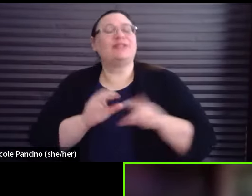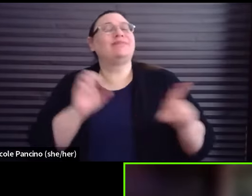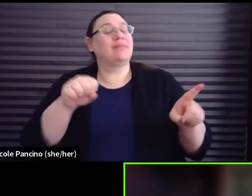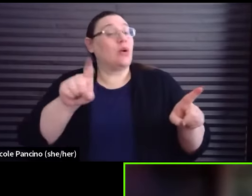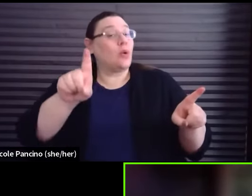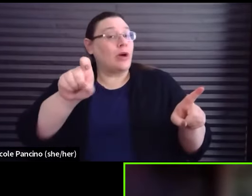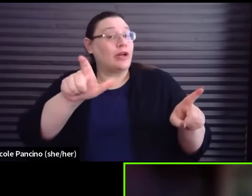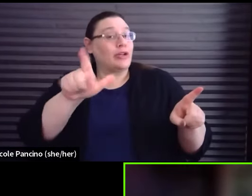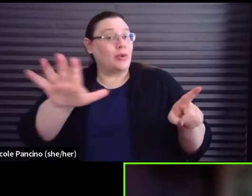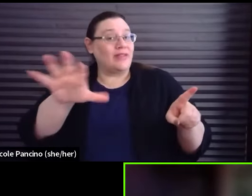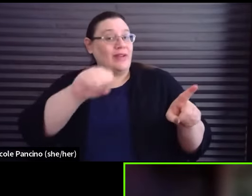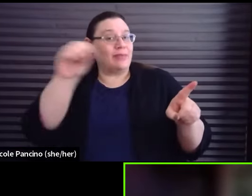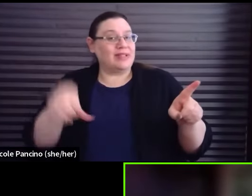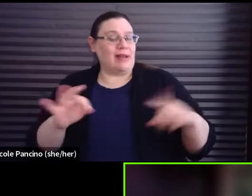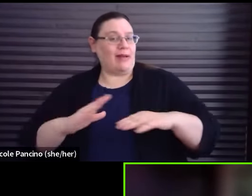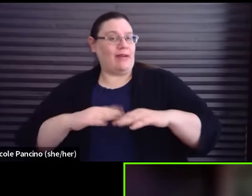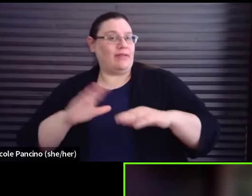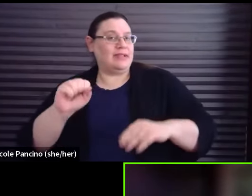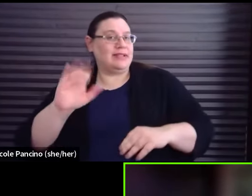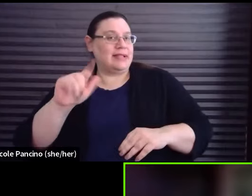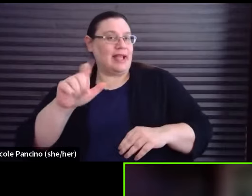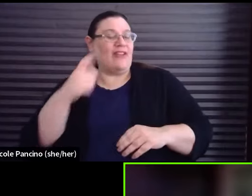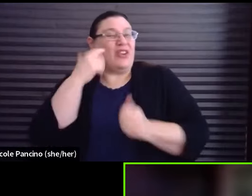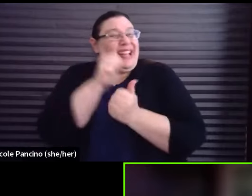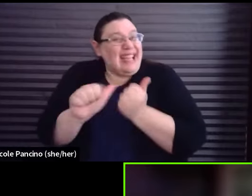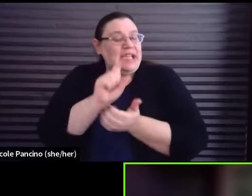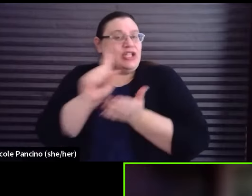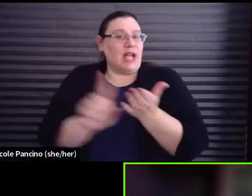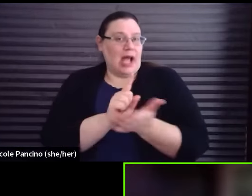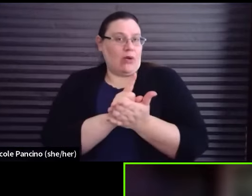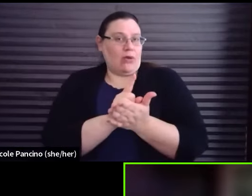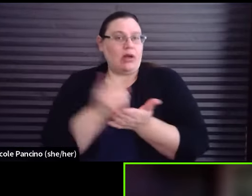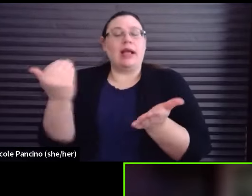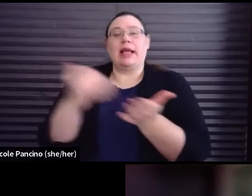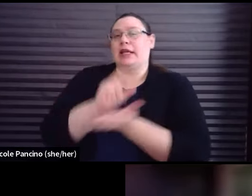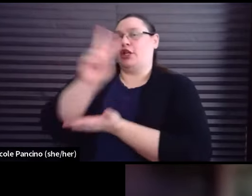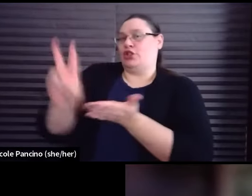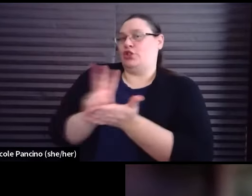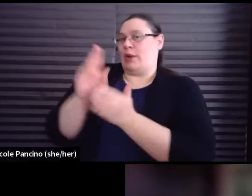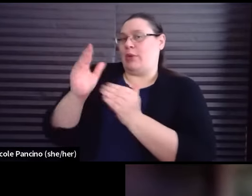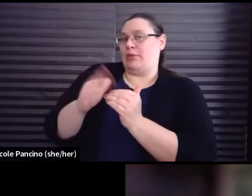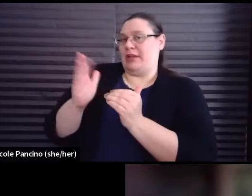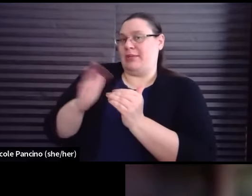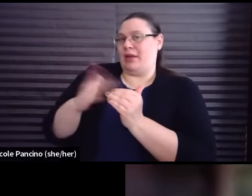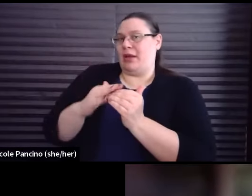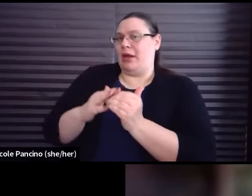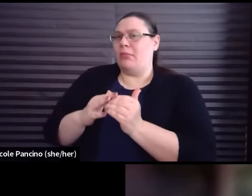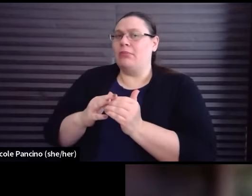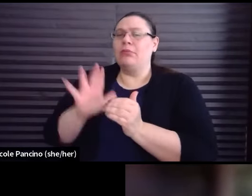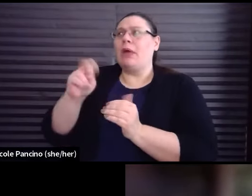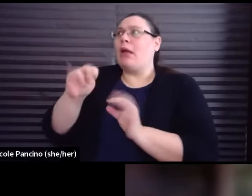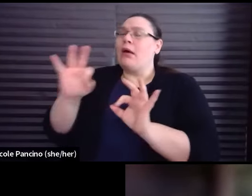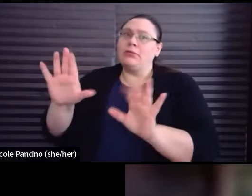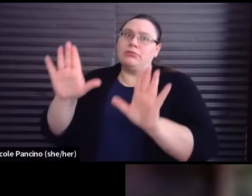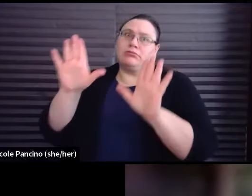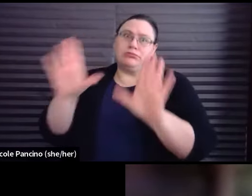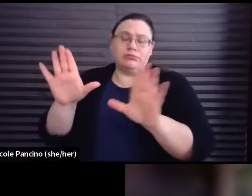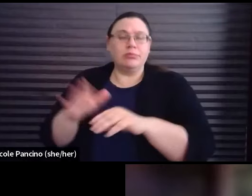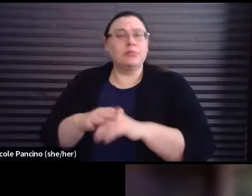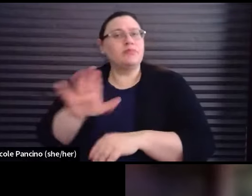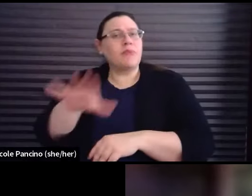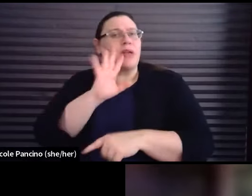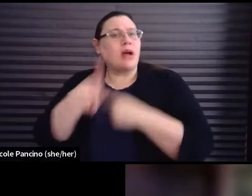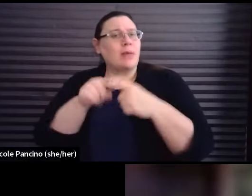125% of scale for each hour with a 2-hour minimum. Great, great. And speaking of the 2-hour